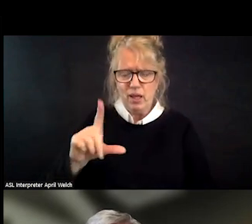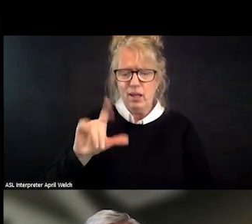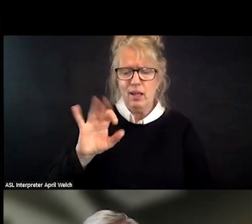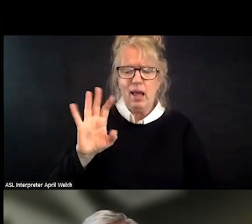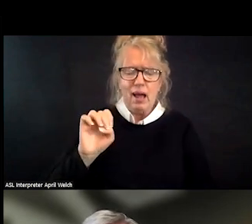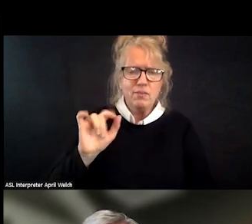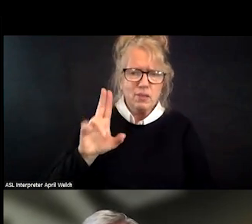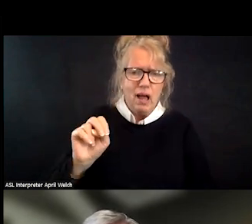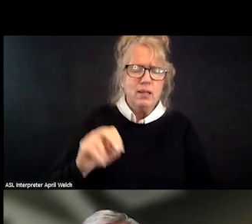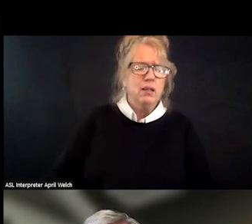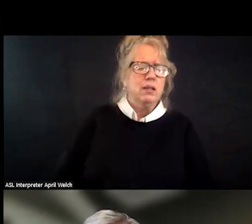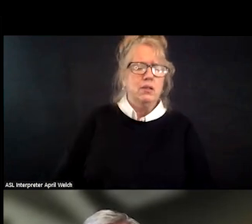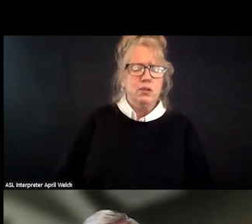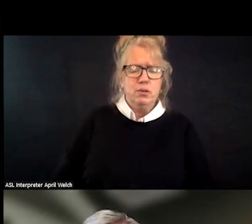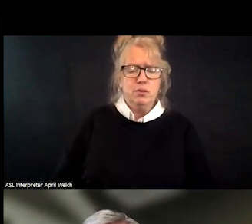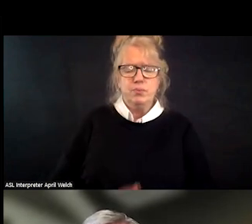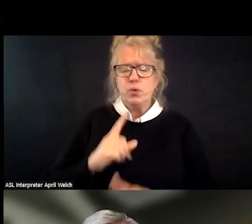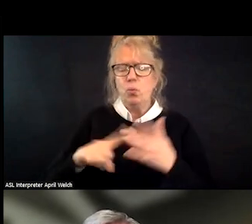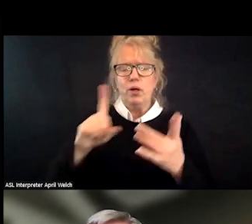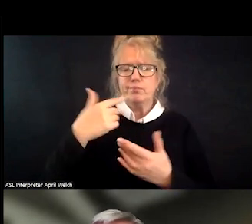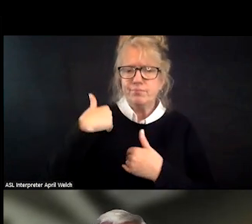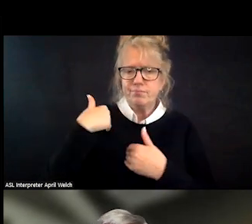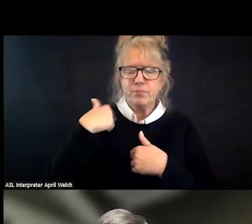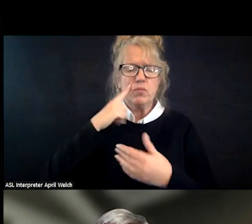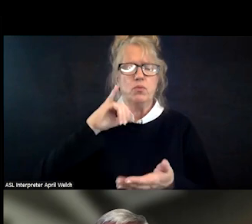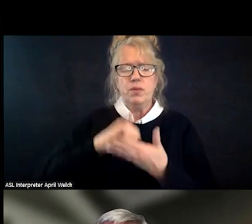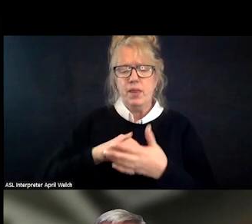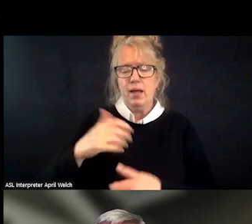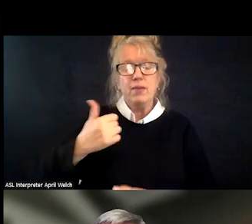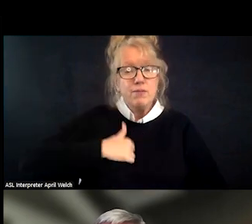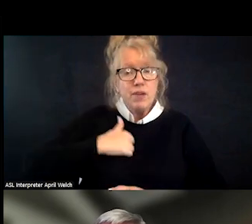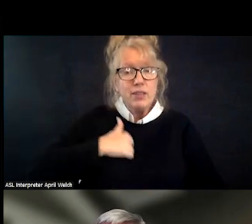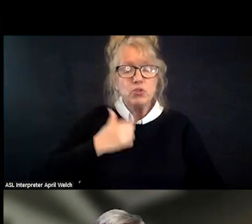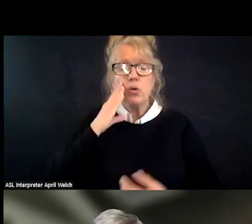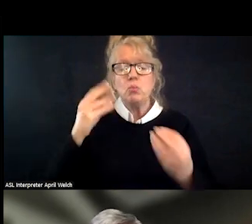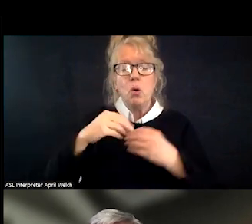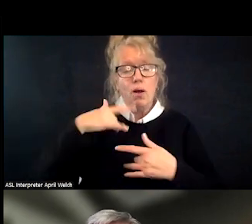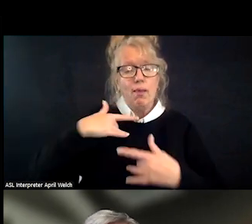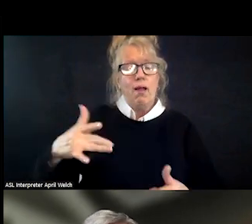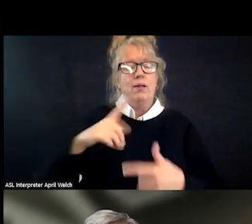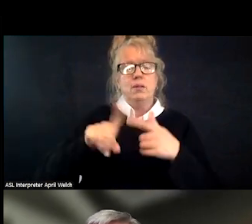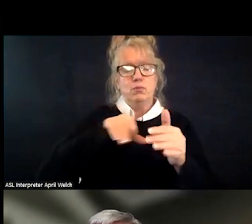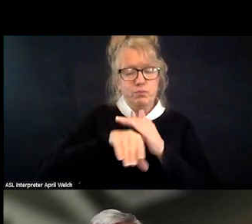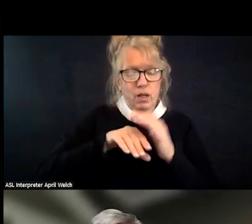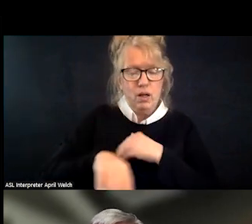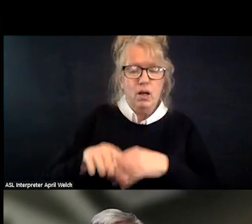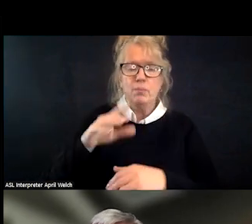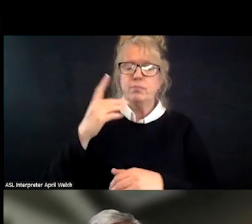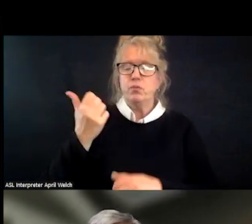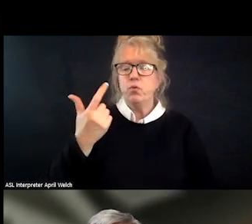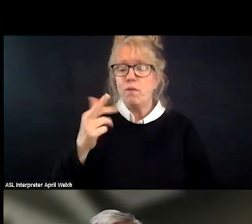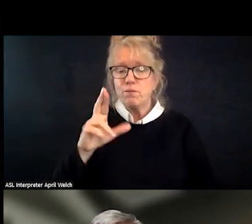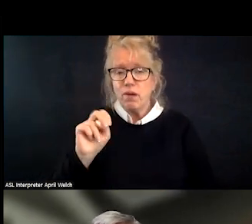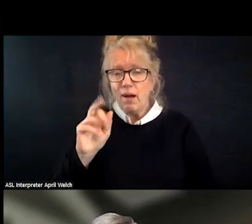good question is, what accounts for that? Is it that veterans have more likely access to firearms, or are the other